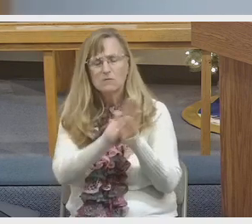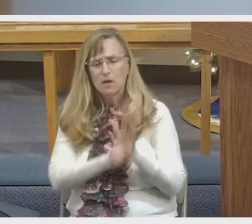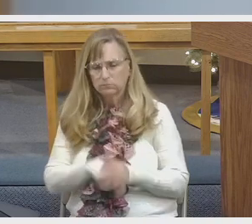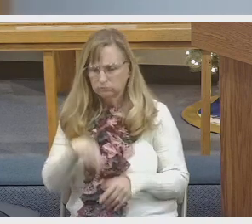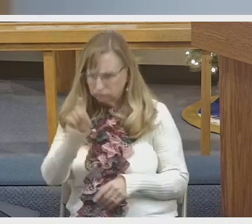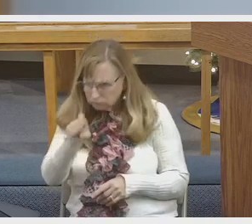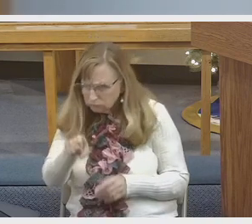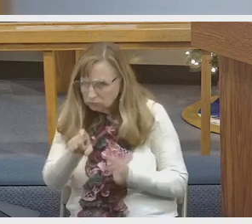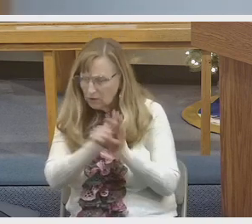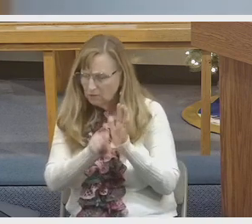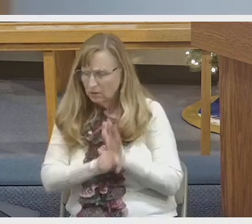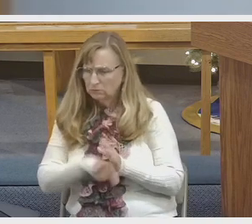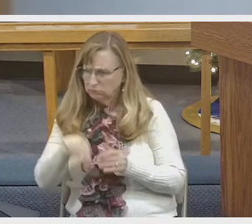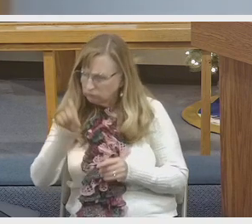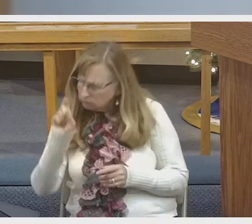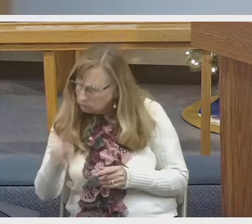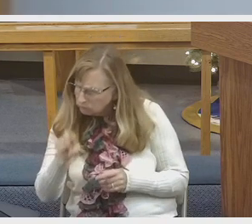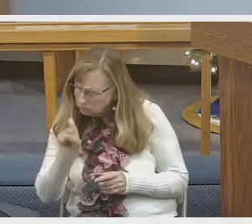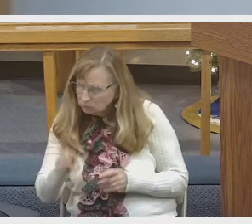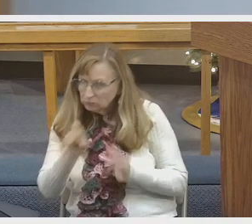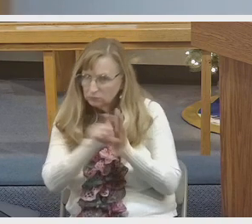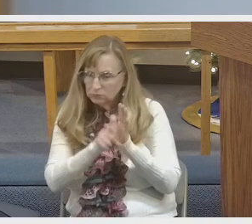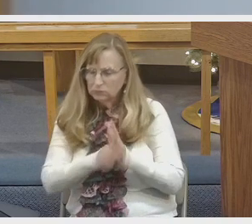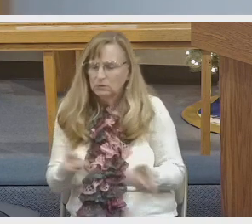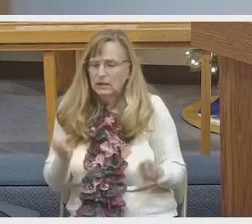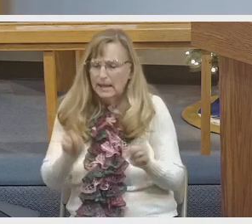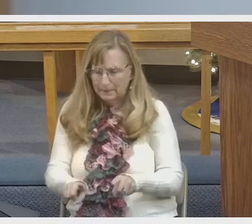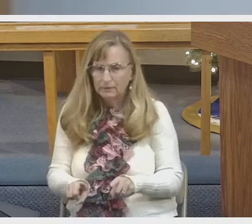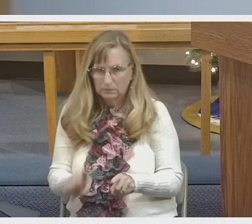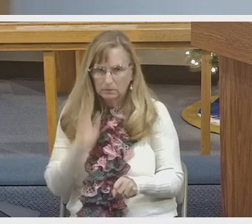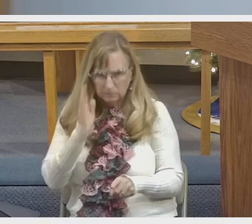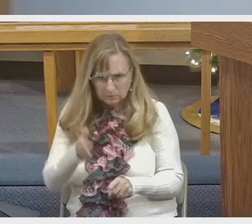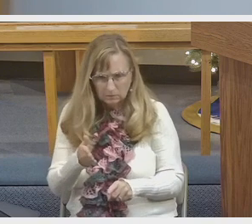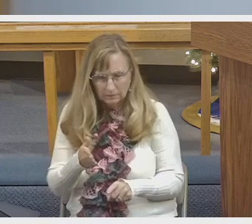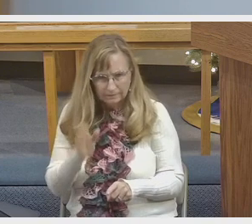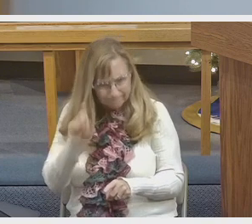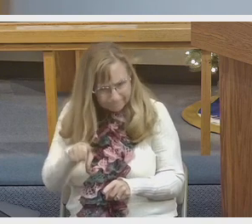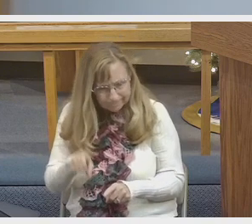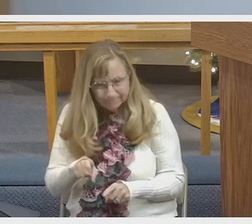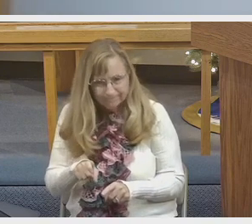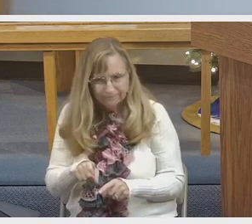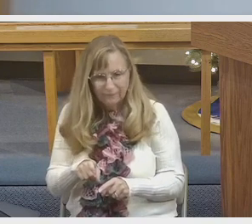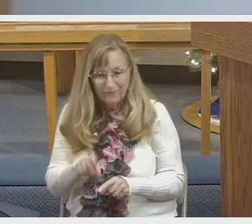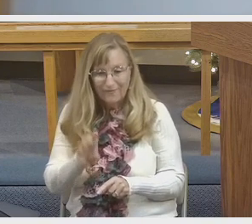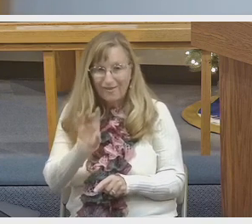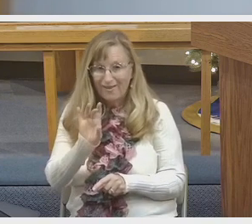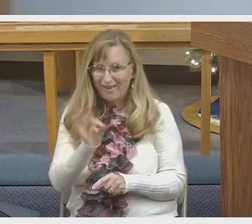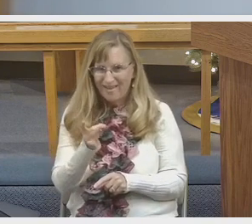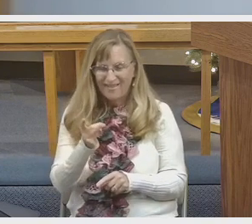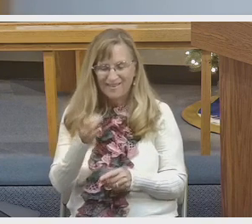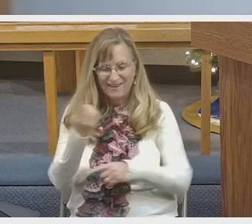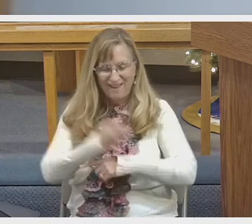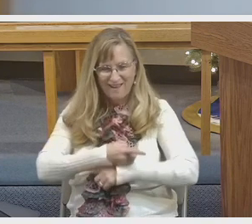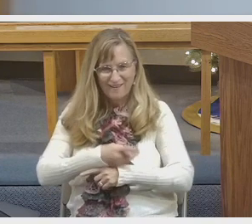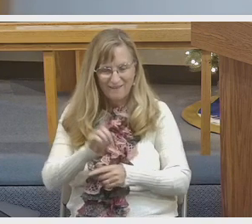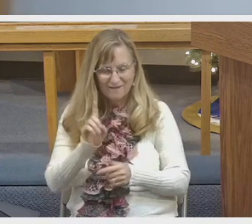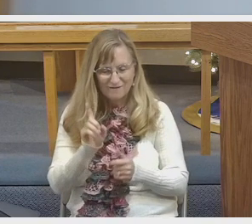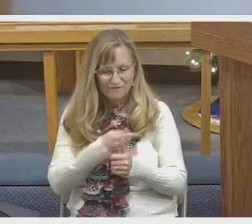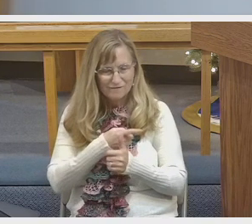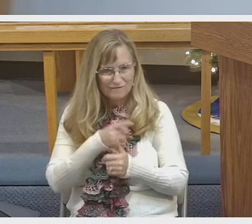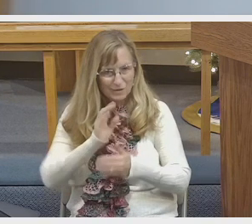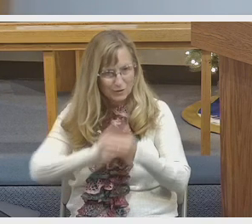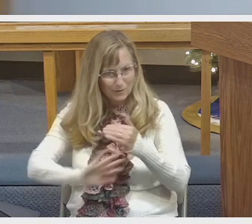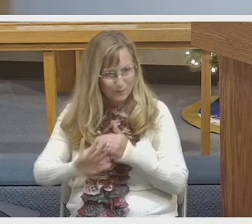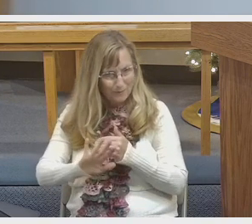required by the law that this must happen. The eighth day, the firstborn,